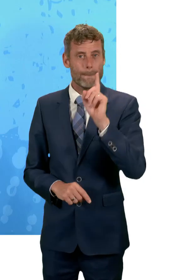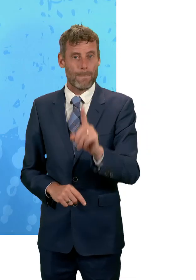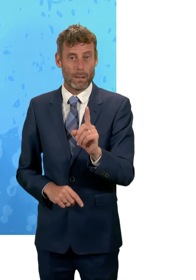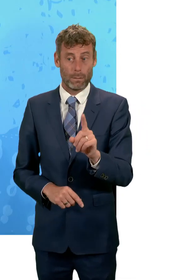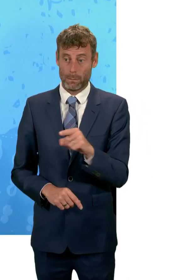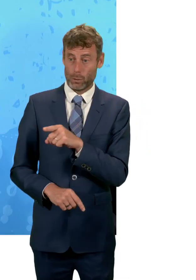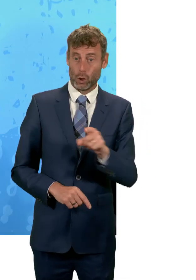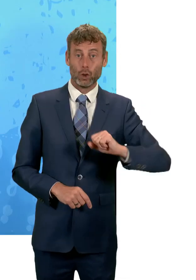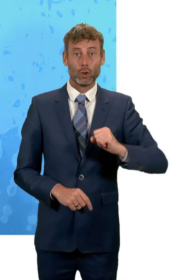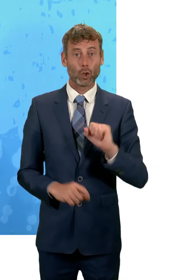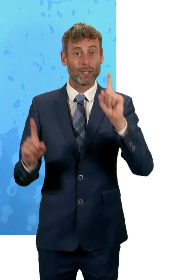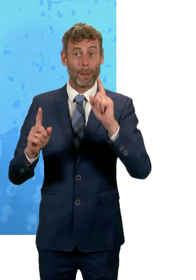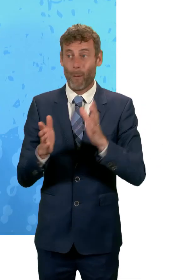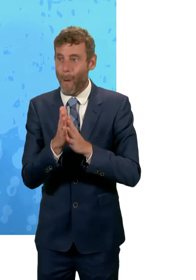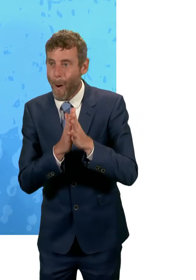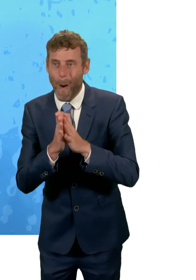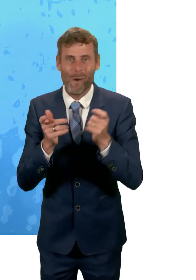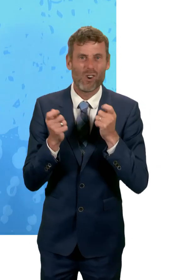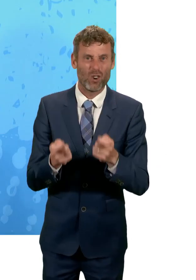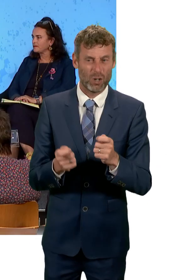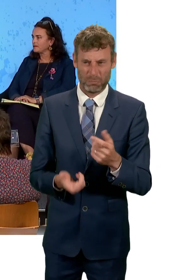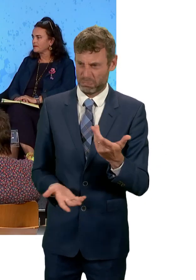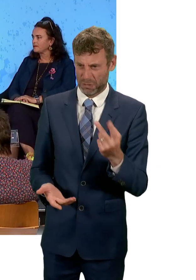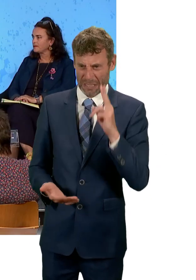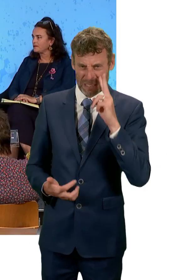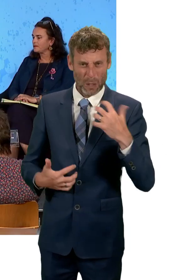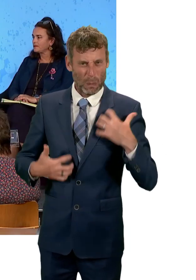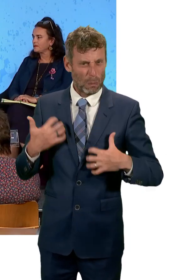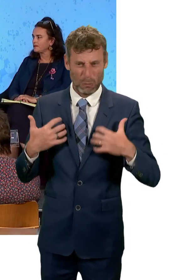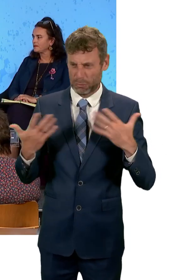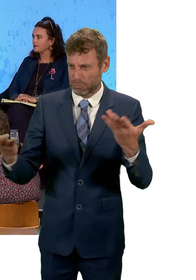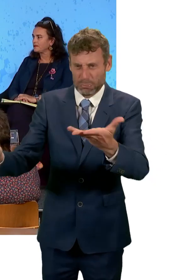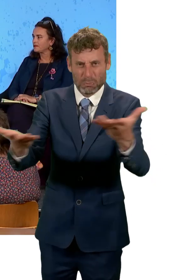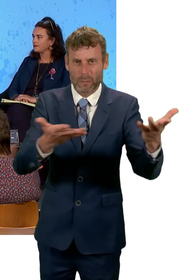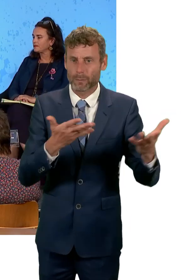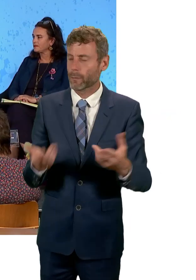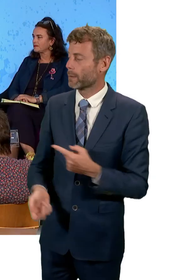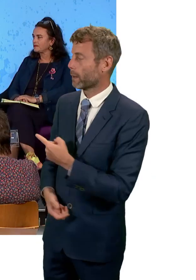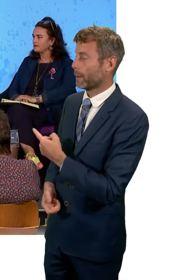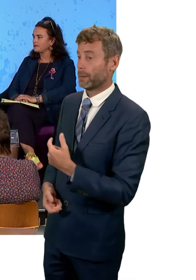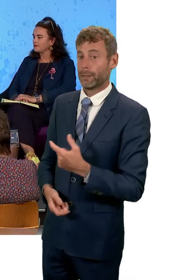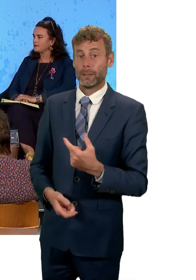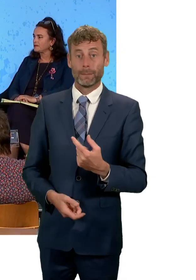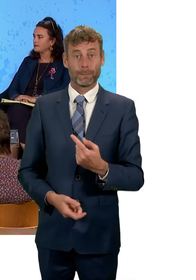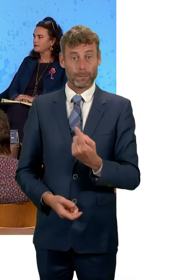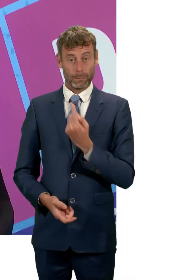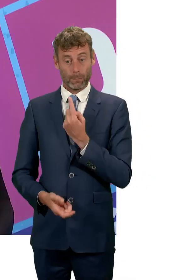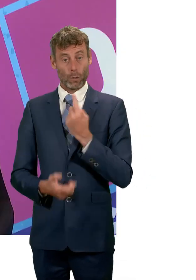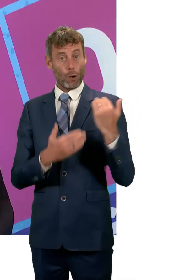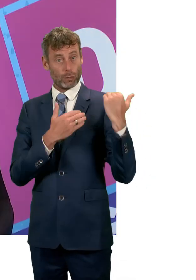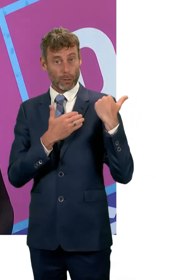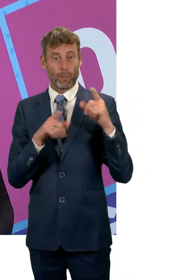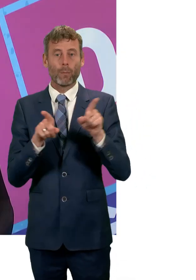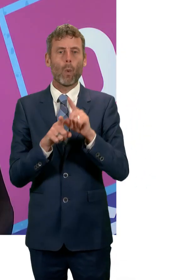it. You know. Let me come to Stuart around that, because about personal responsibility versus what governments can do, because I think the word